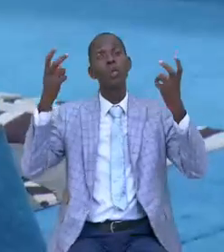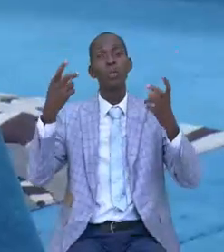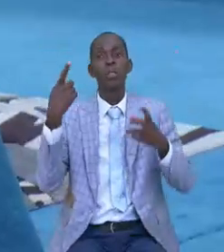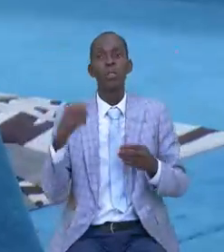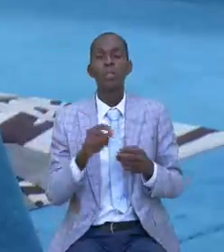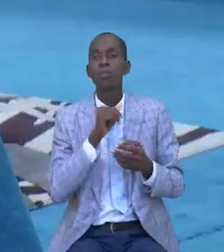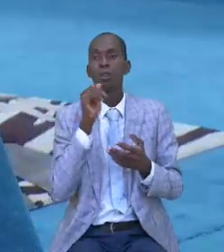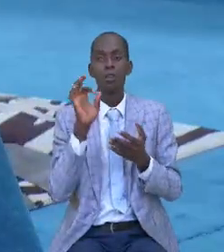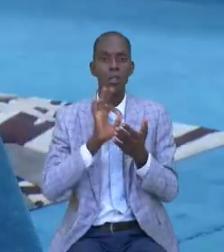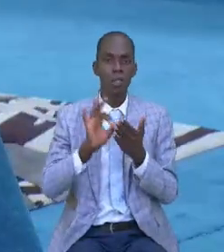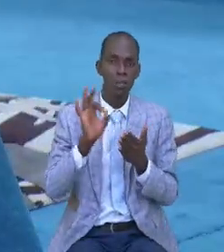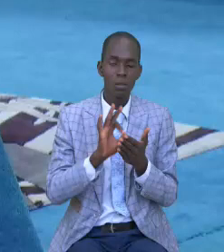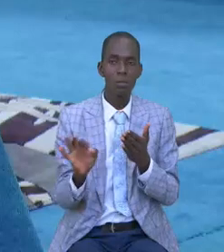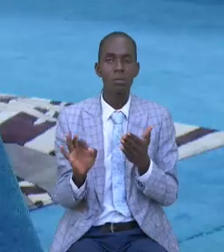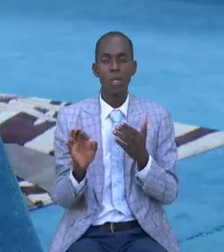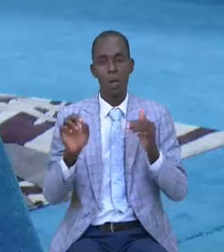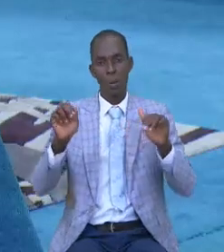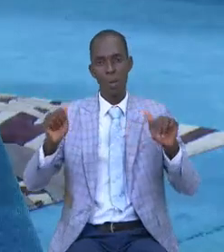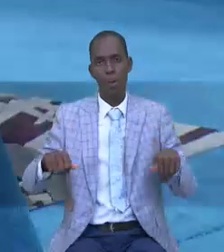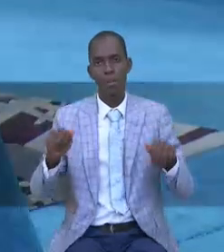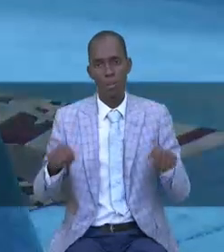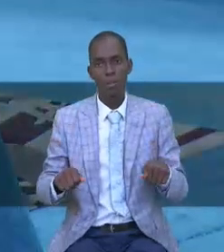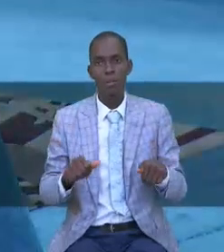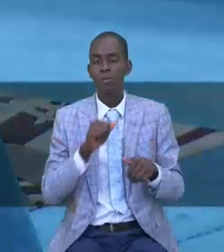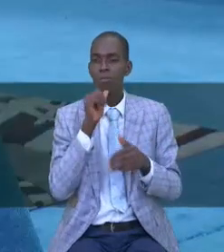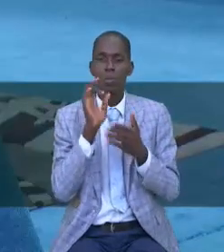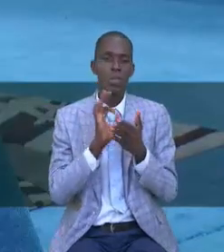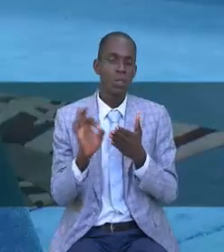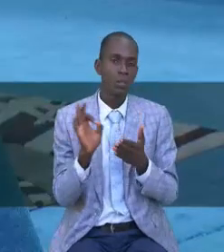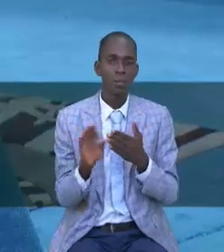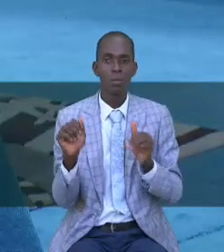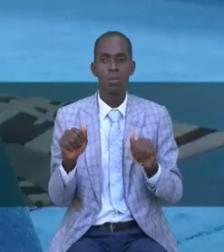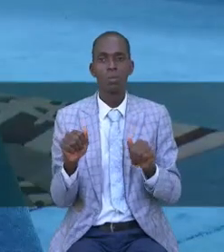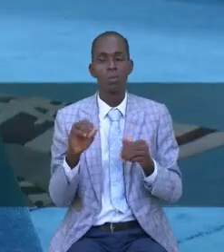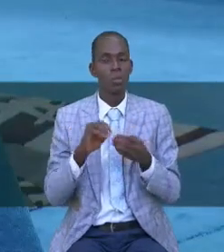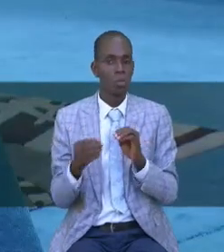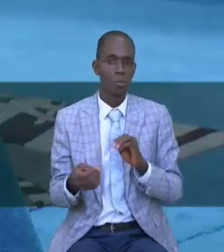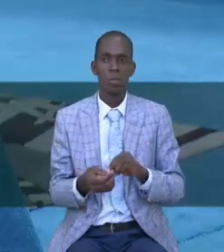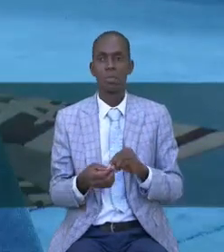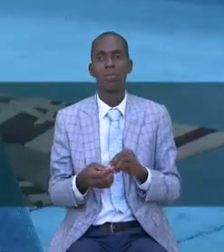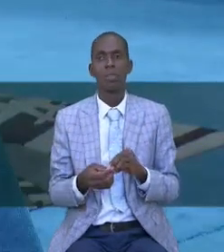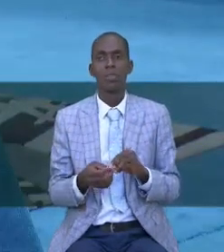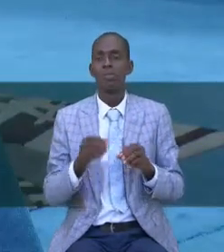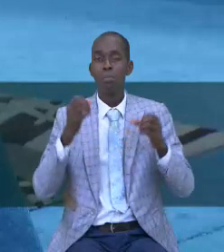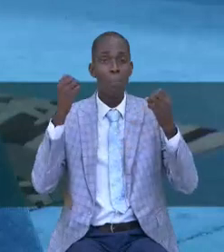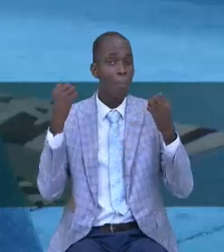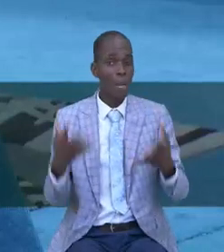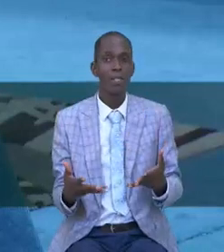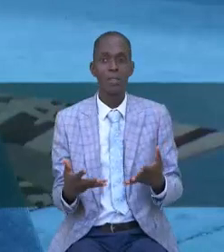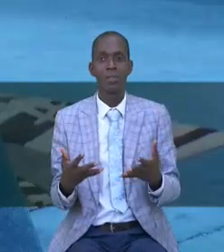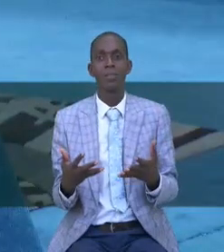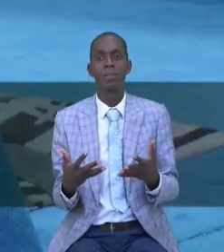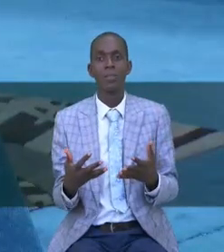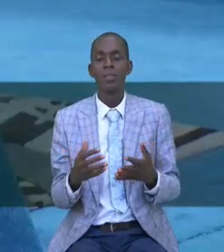numberless possibilities, numberless, without number, innumerable, the